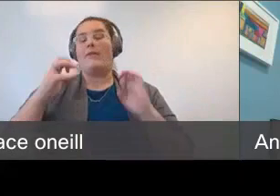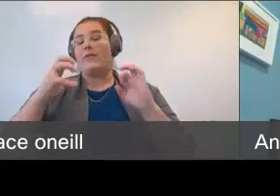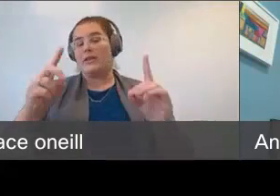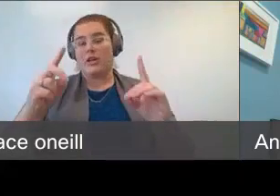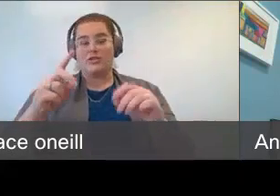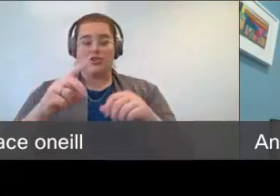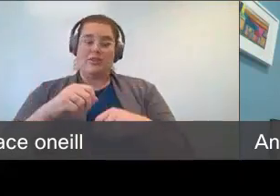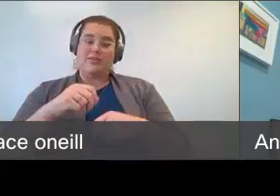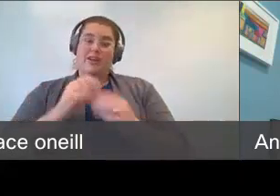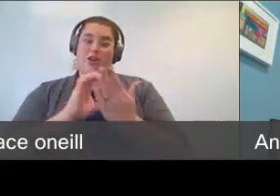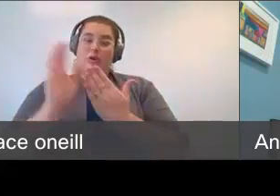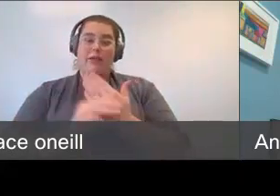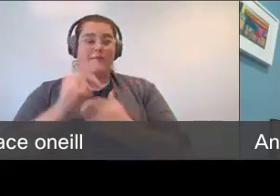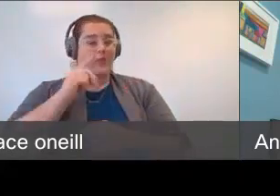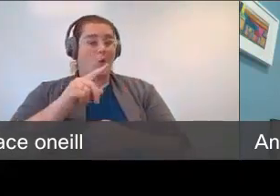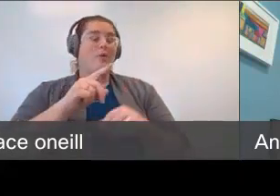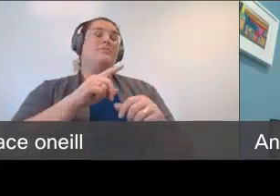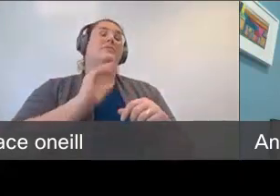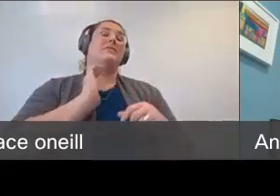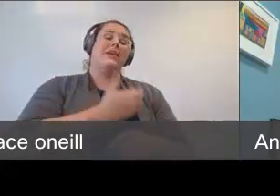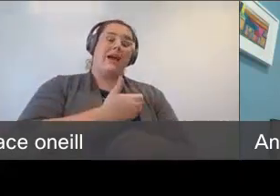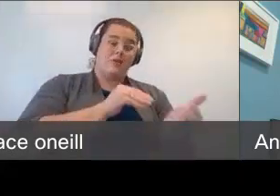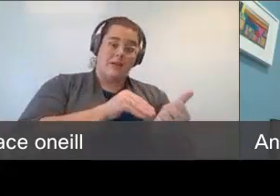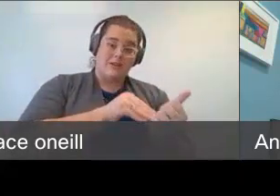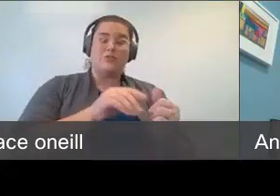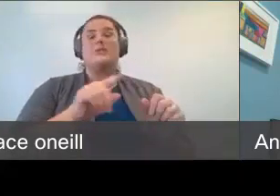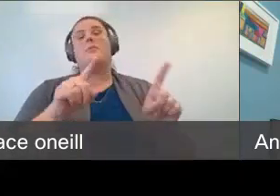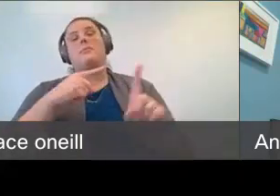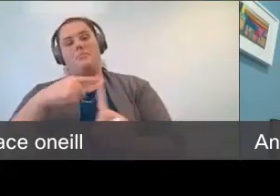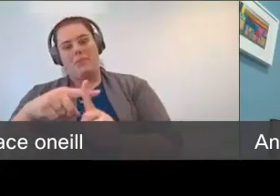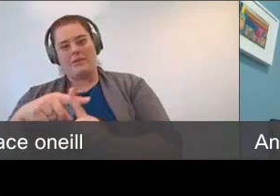for the provider agencies that we work with.